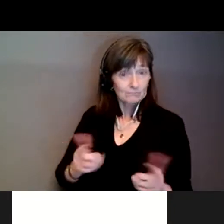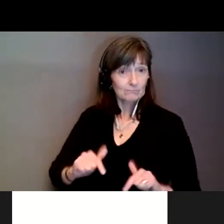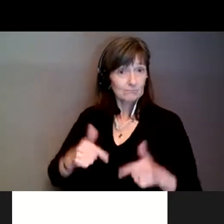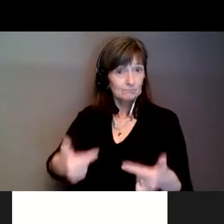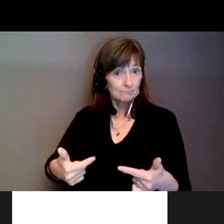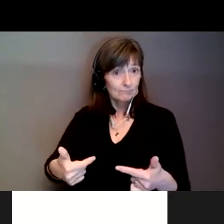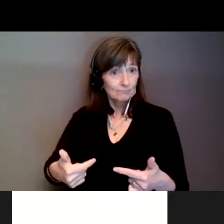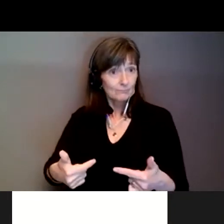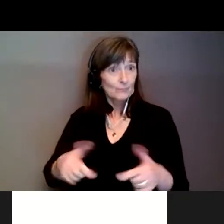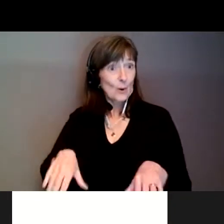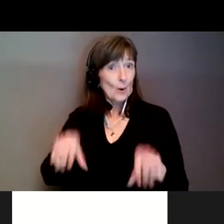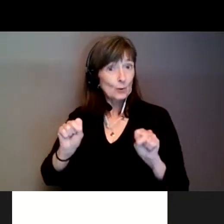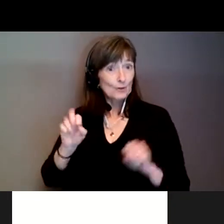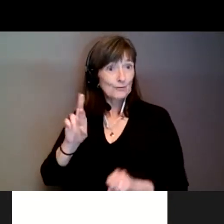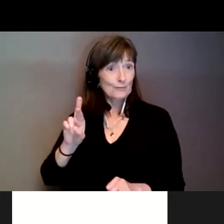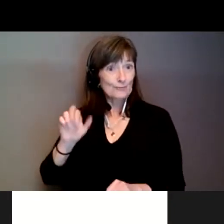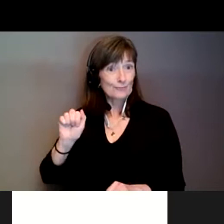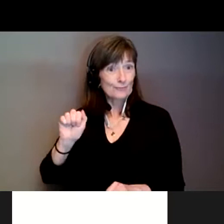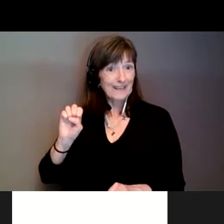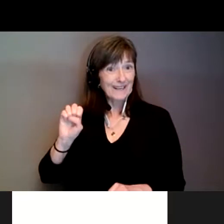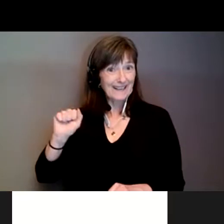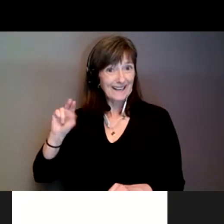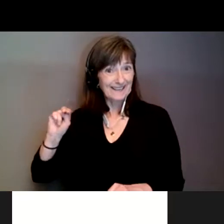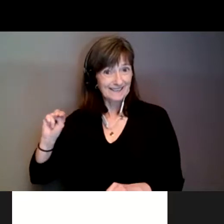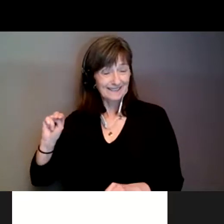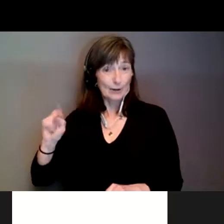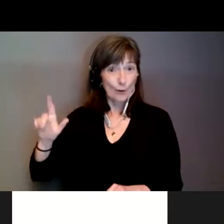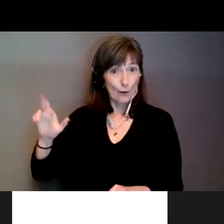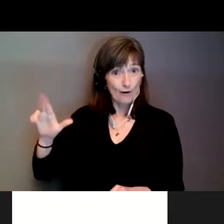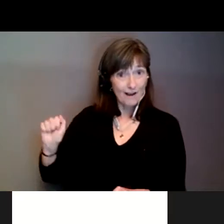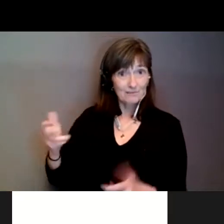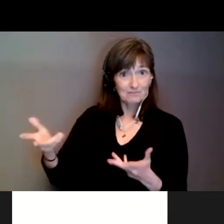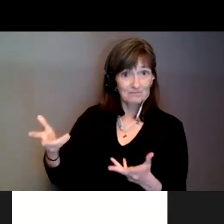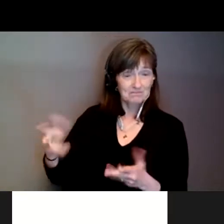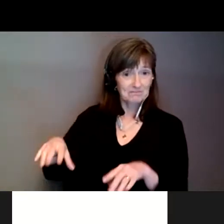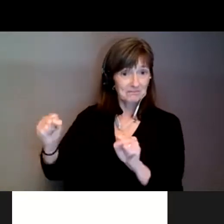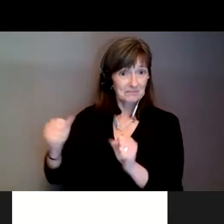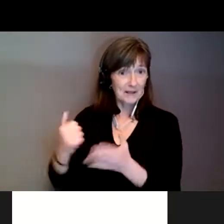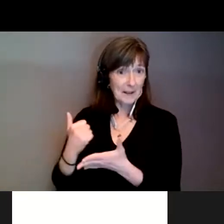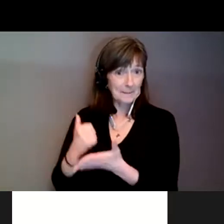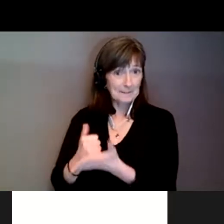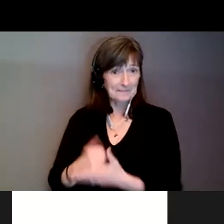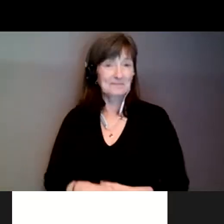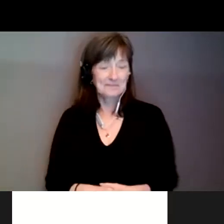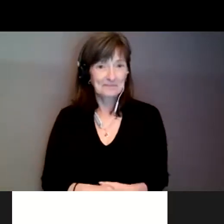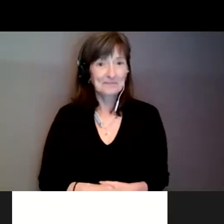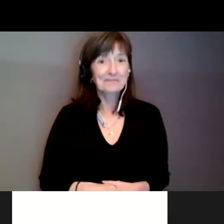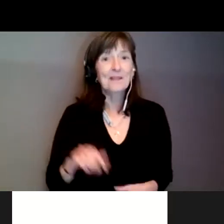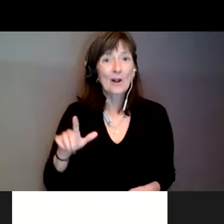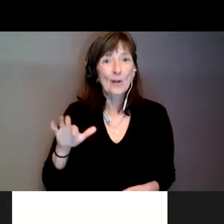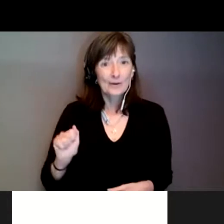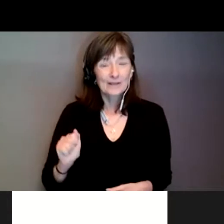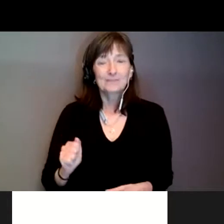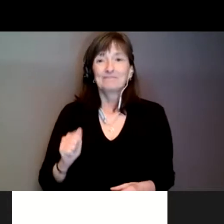our hosts to lead us through that part of today's session. Absolutely. Thank you so much. That